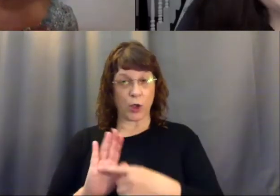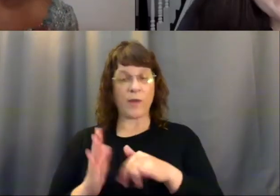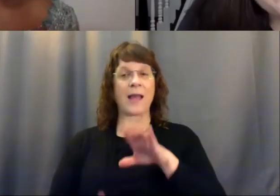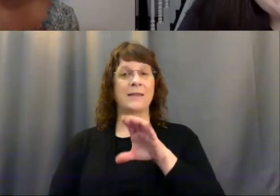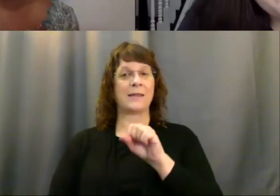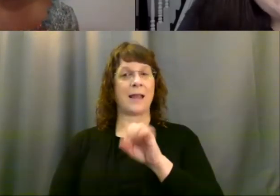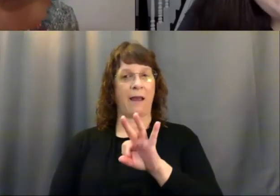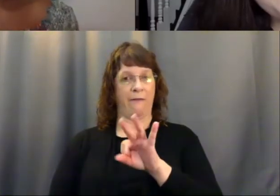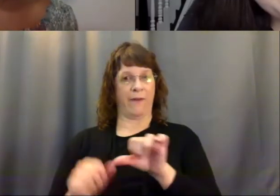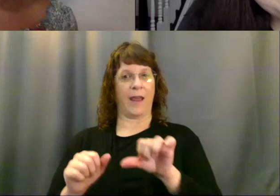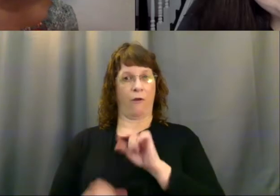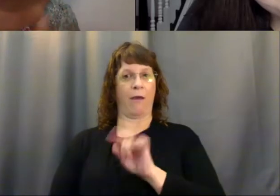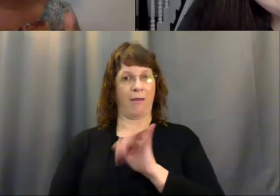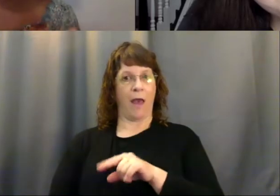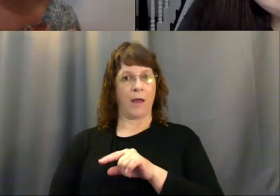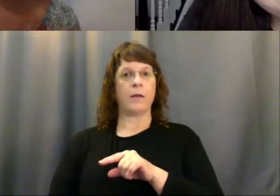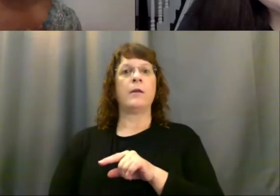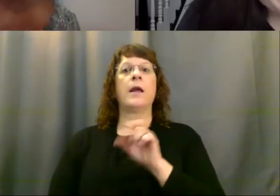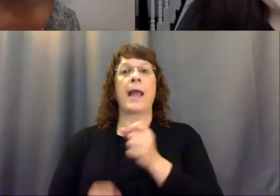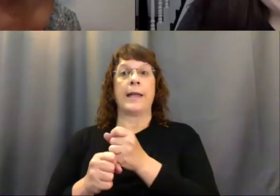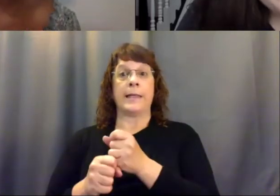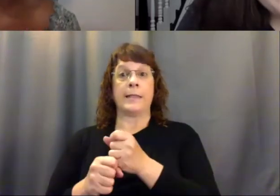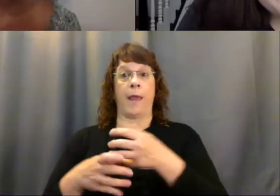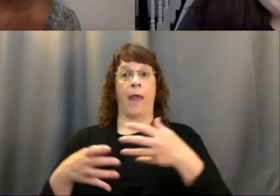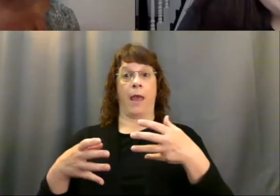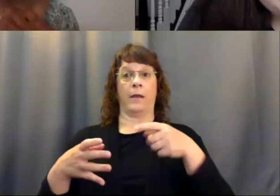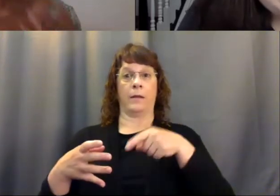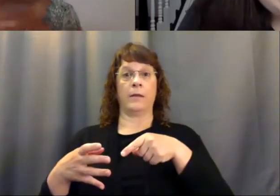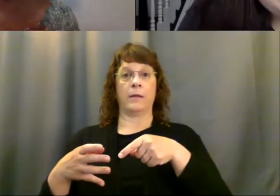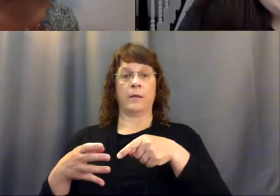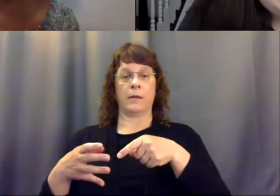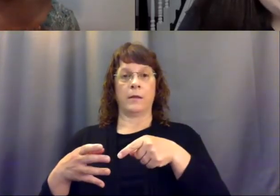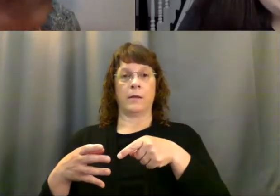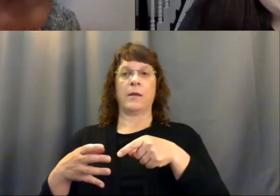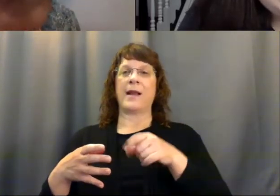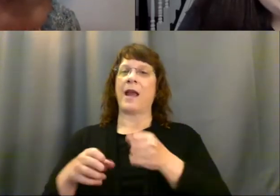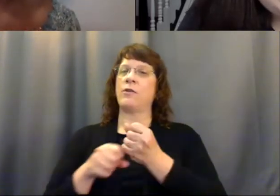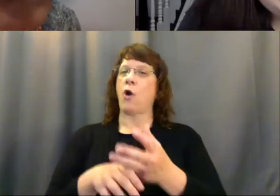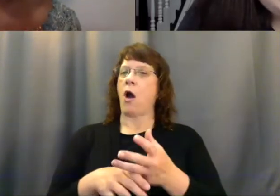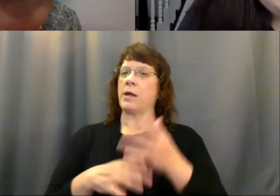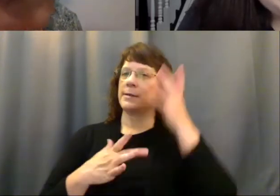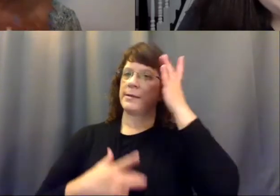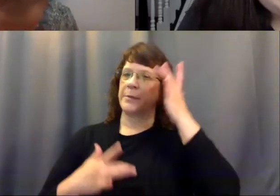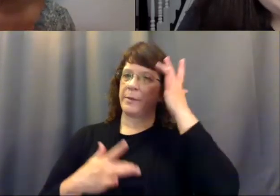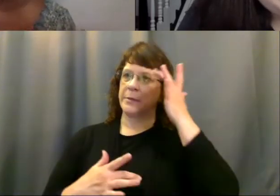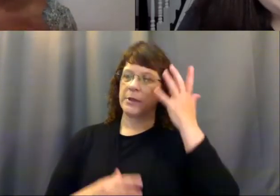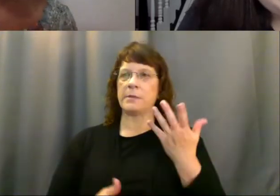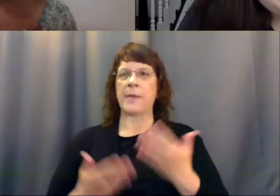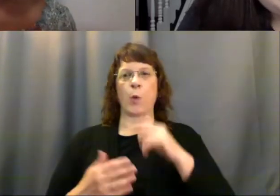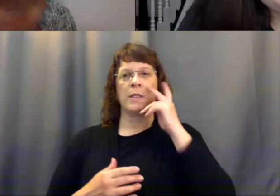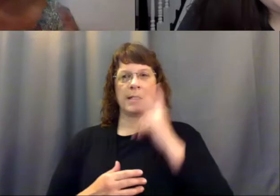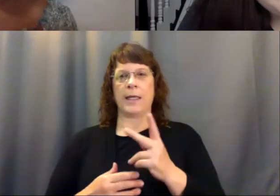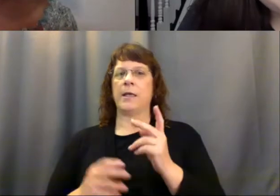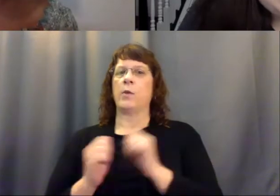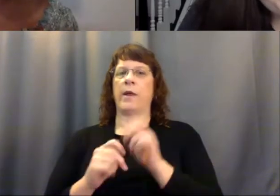is. Right. And those can expand, which can lead to symptoms that you might see in individuals